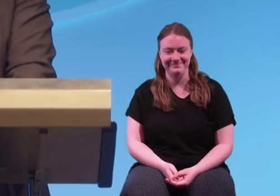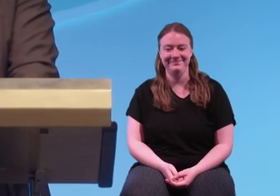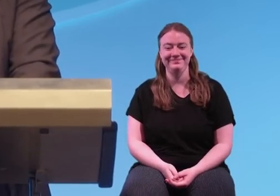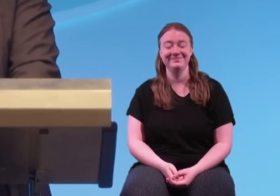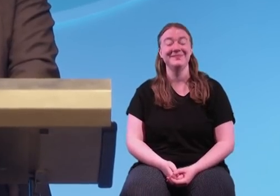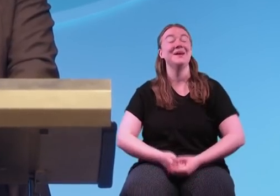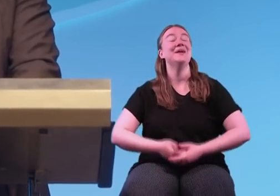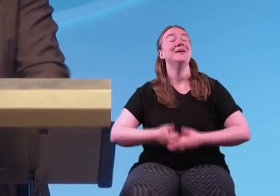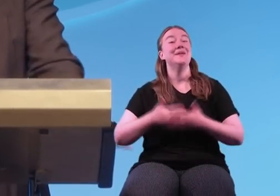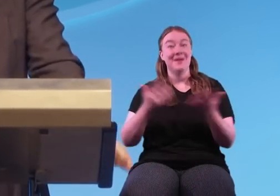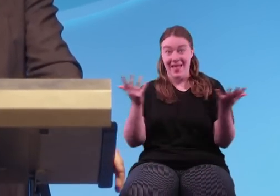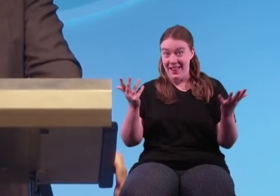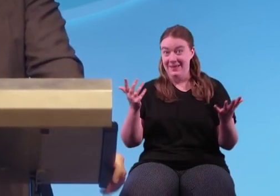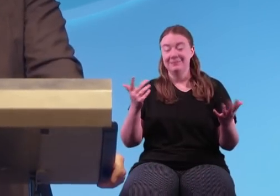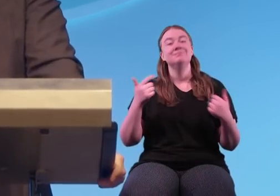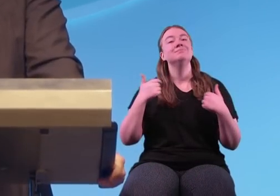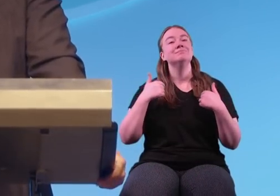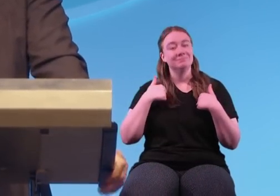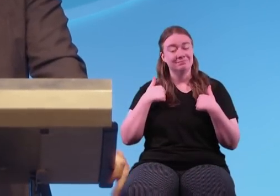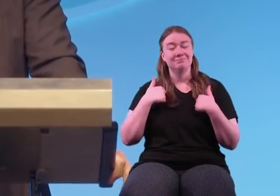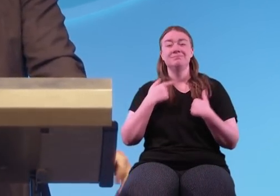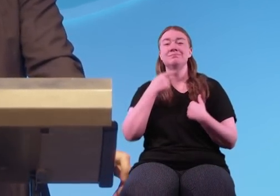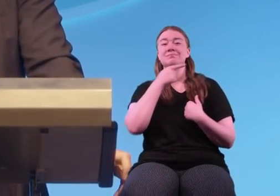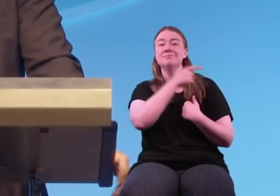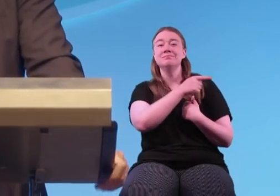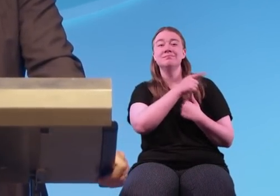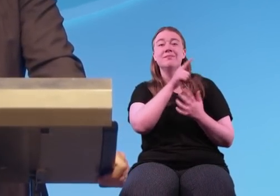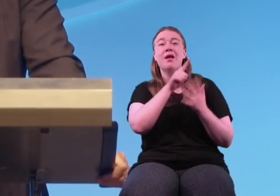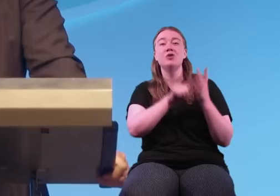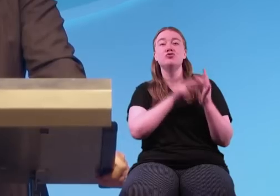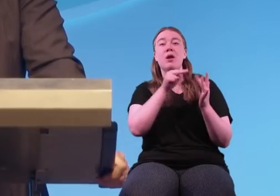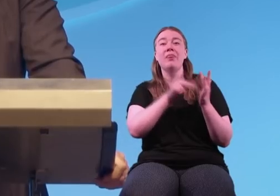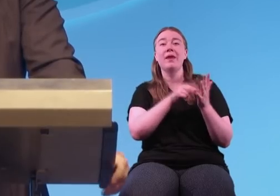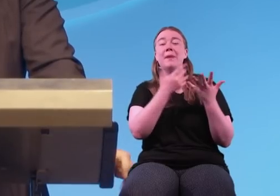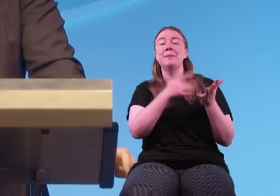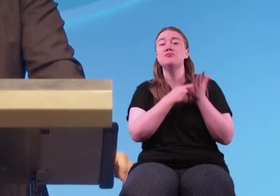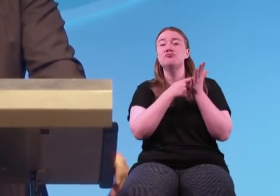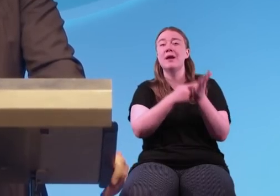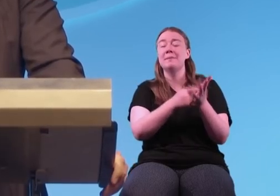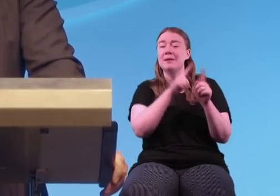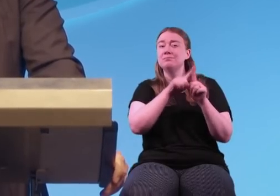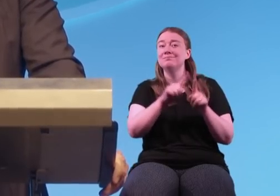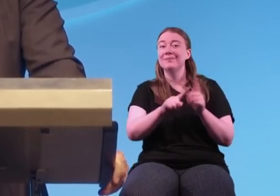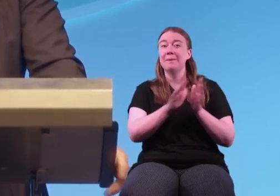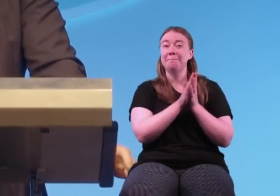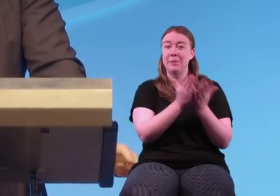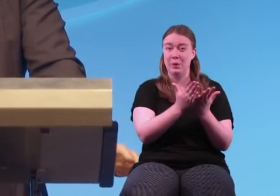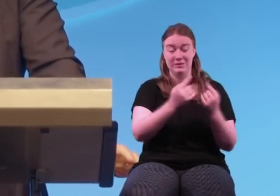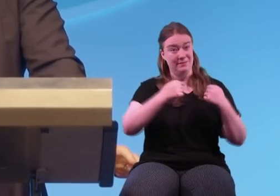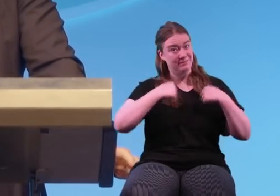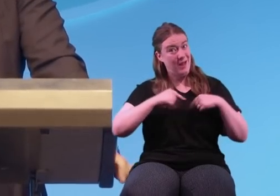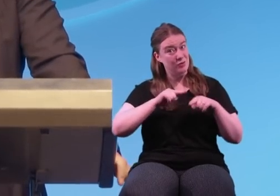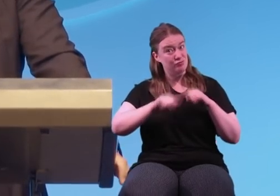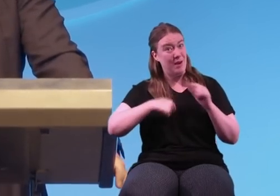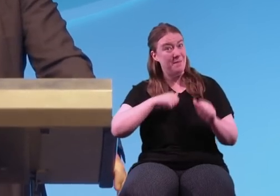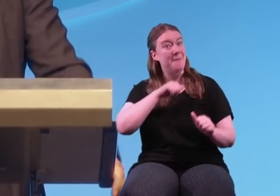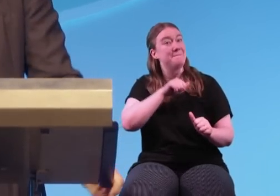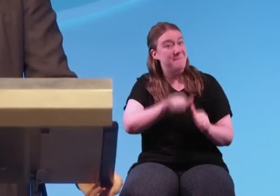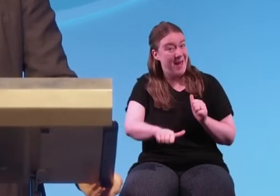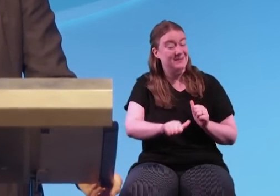I endorse the book recommendations, and I'll try my very best over the 5 days not to say very